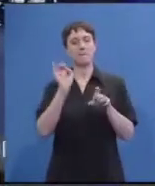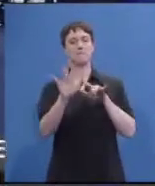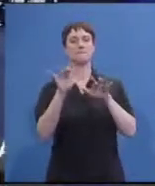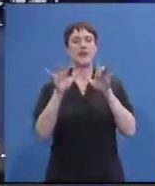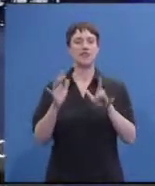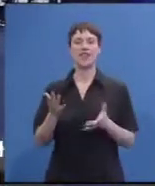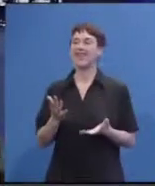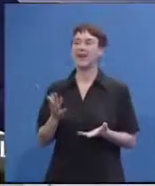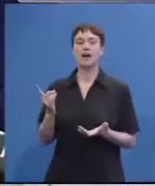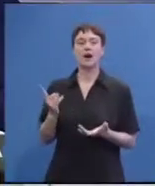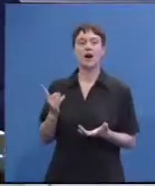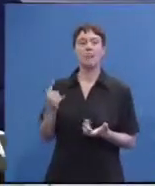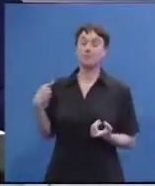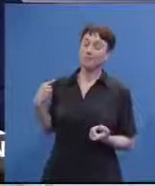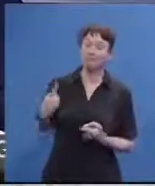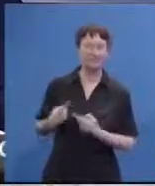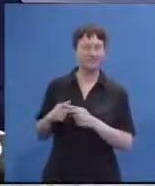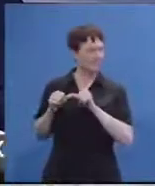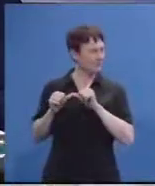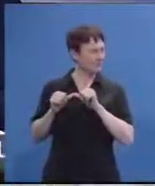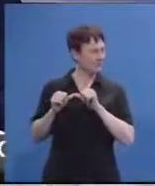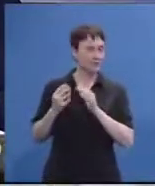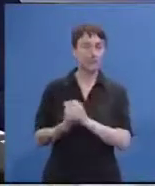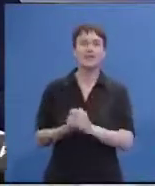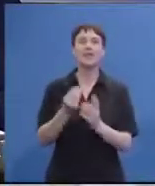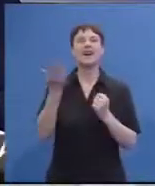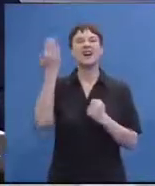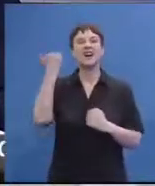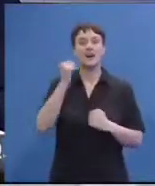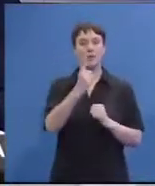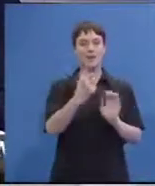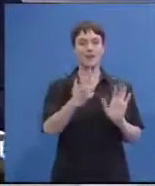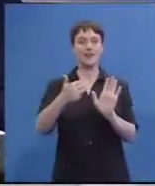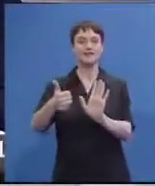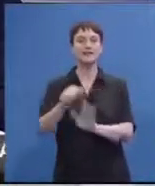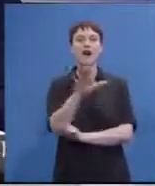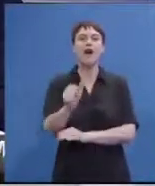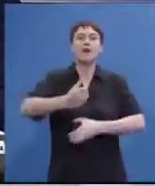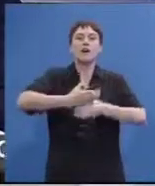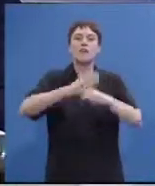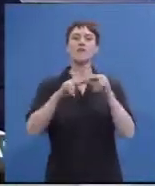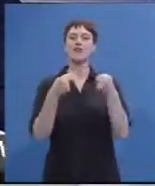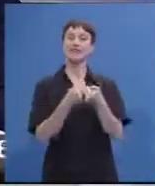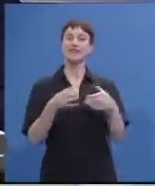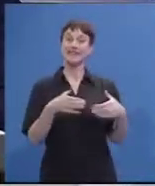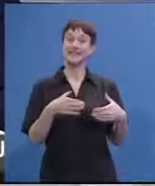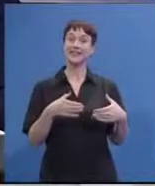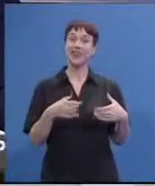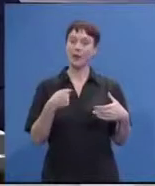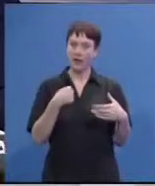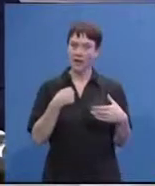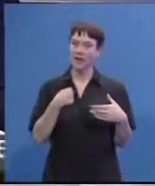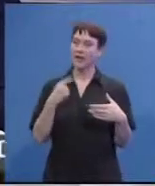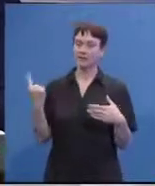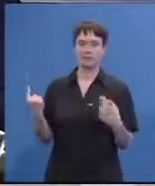never left us since. Because during the Africa Cup of Nations, you know, 1996. When he came to our hotel, you know, for the